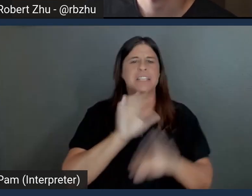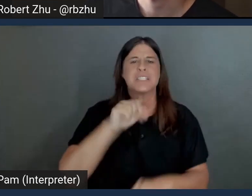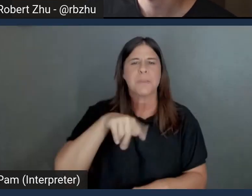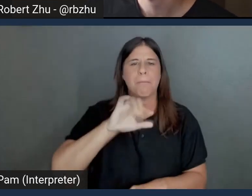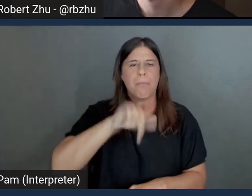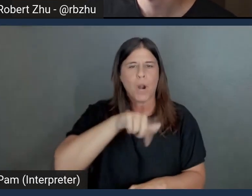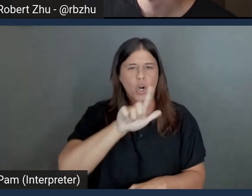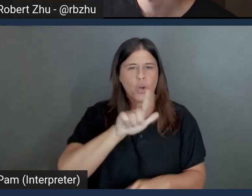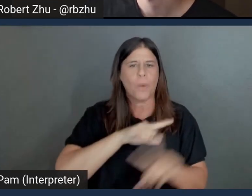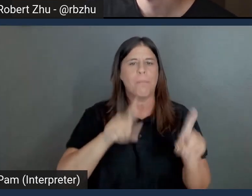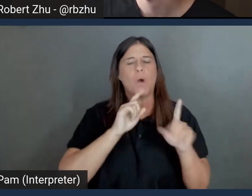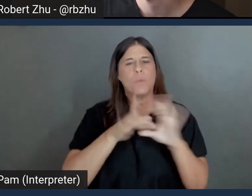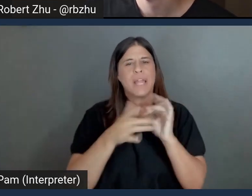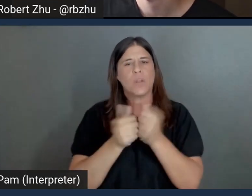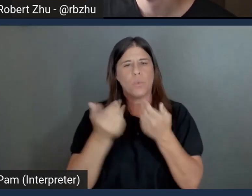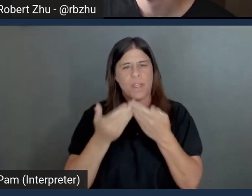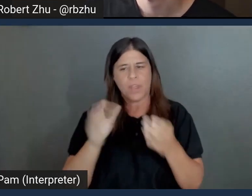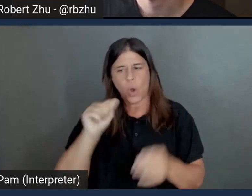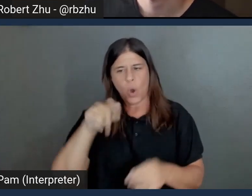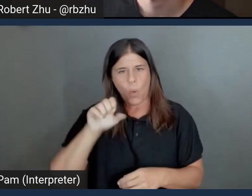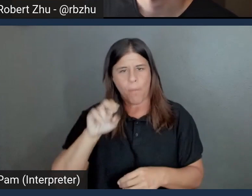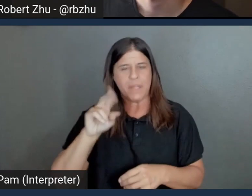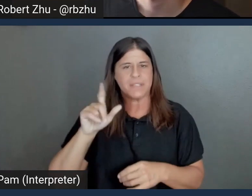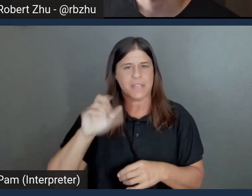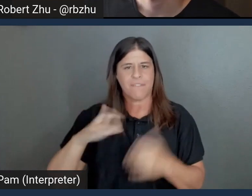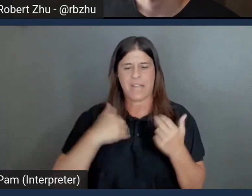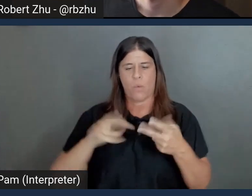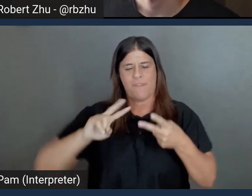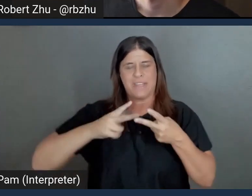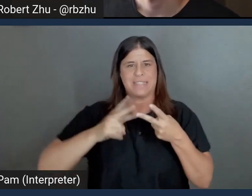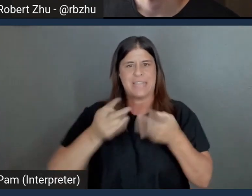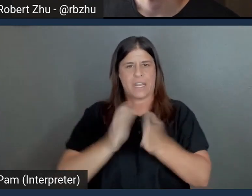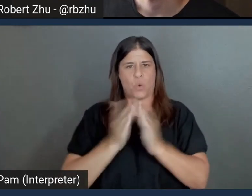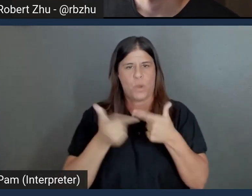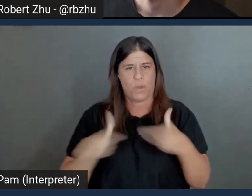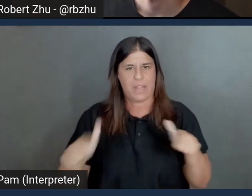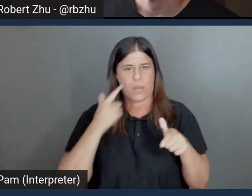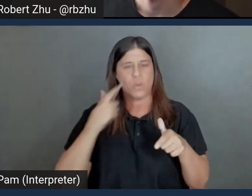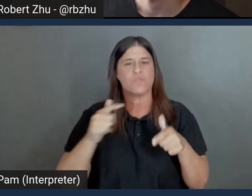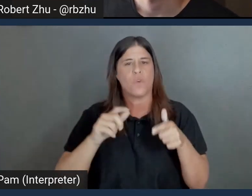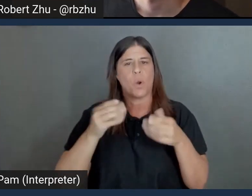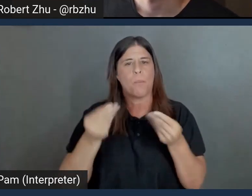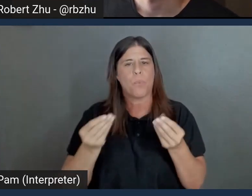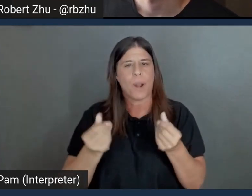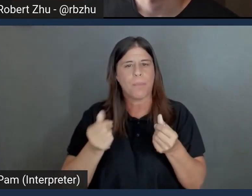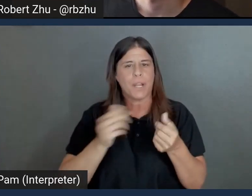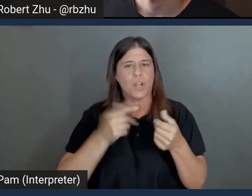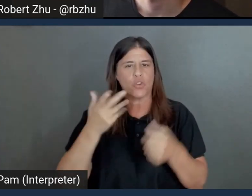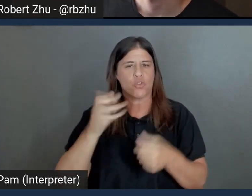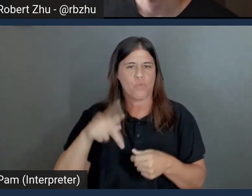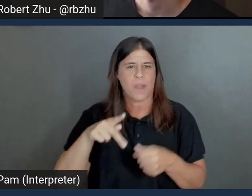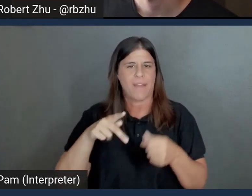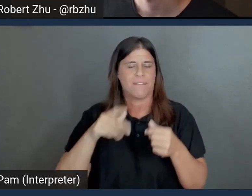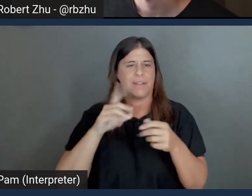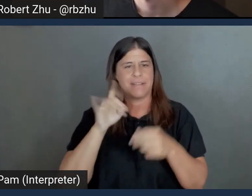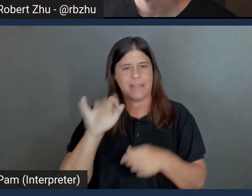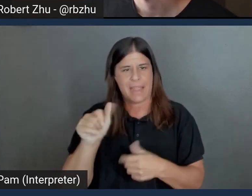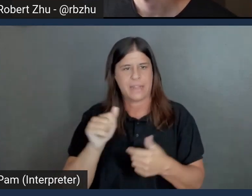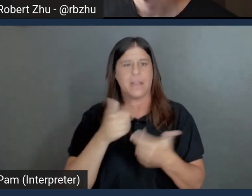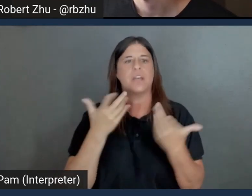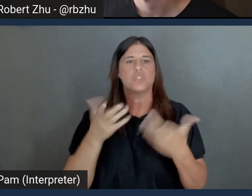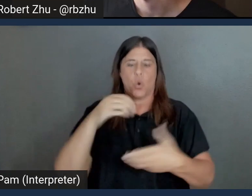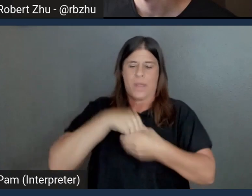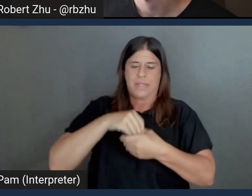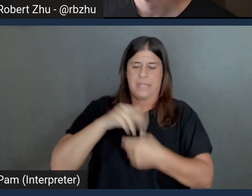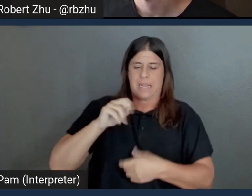the addition of OpenCypher, we now have a second query language for property graph data. So you can use either, within Neptune, you can now store